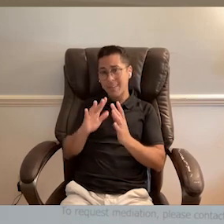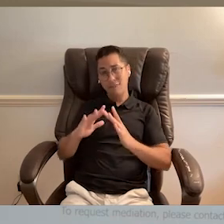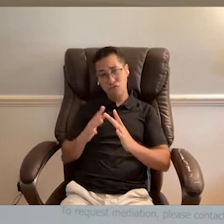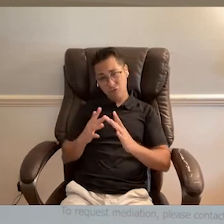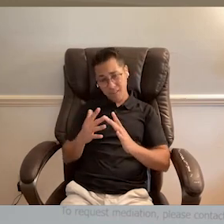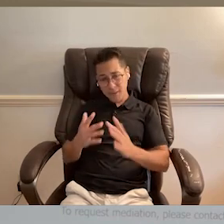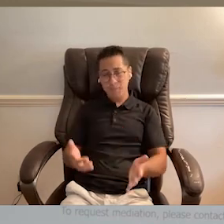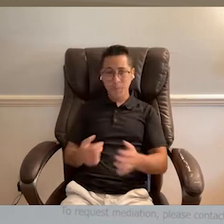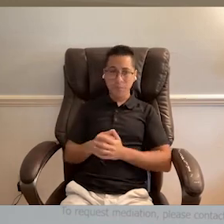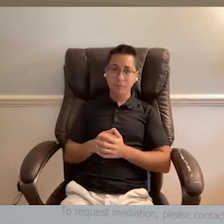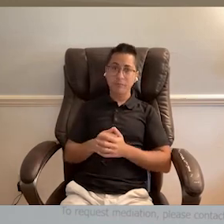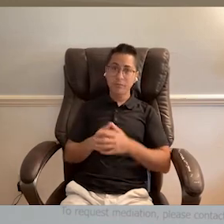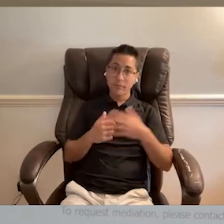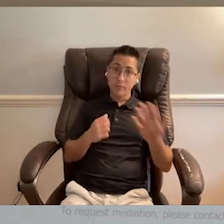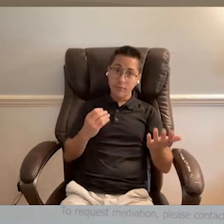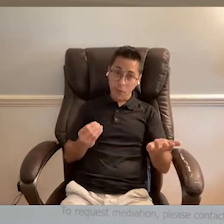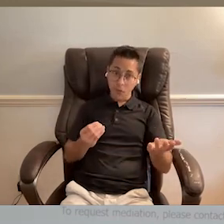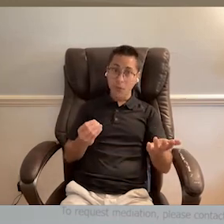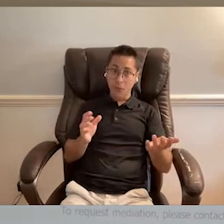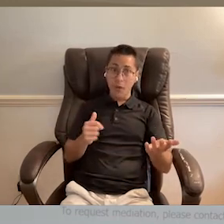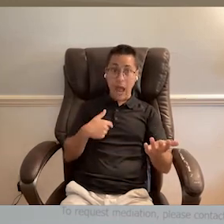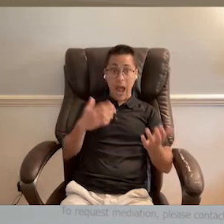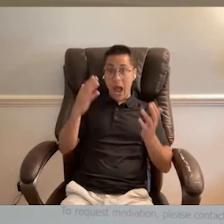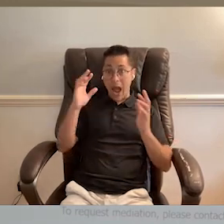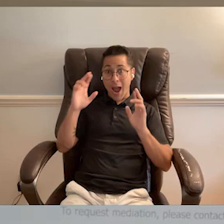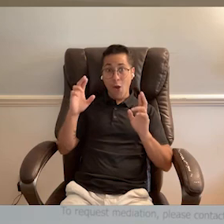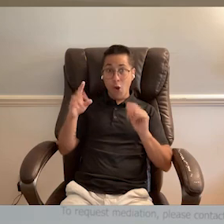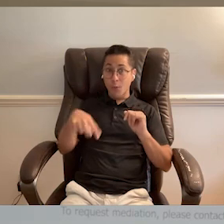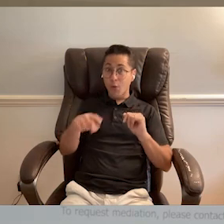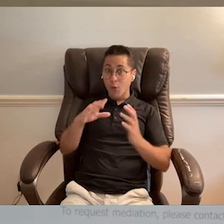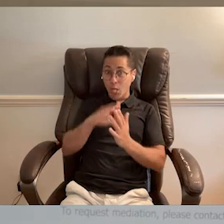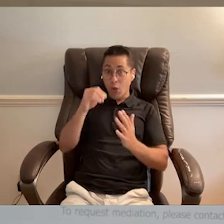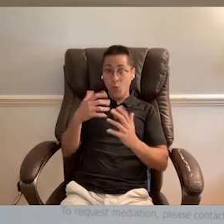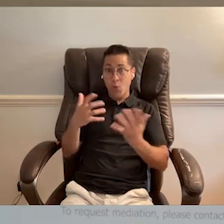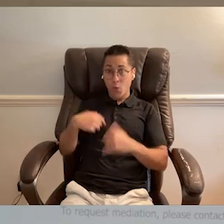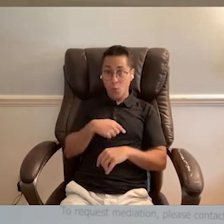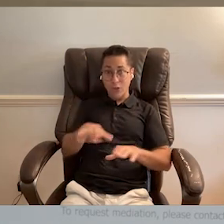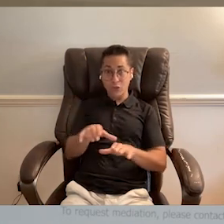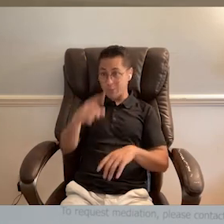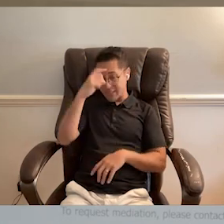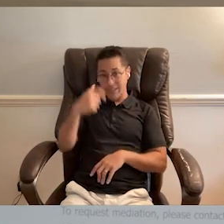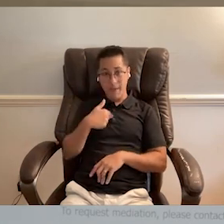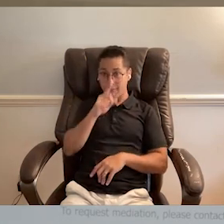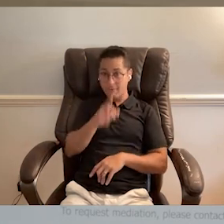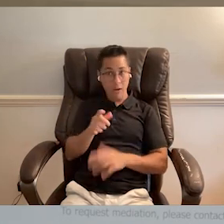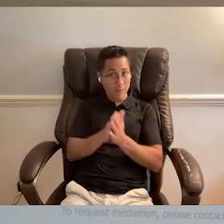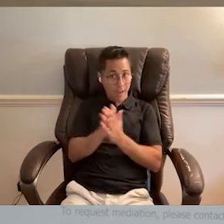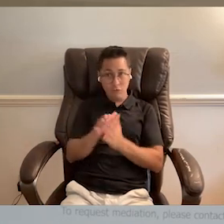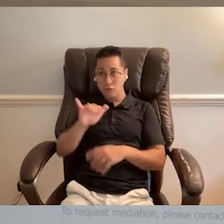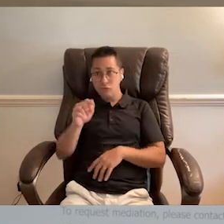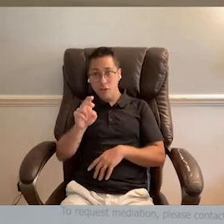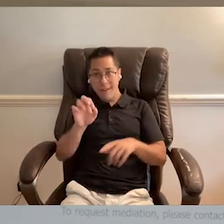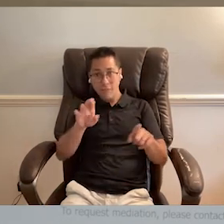So, you know, I hope you learn what we do because I'm very passionate, Jennifer's very passionate about helping your